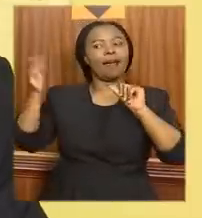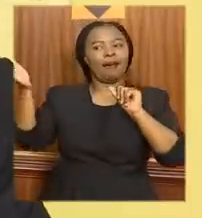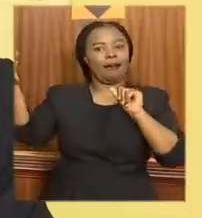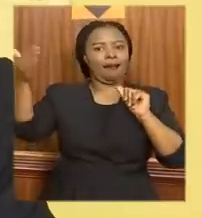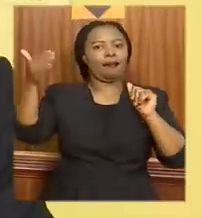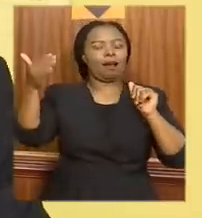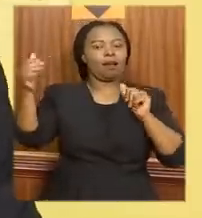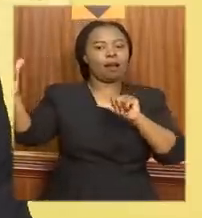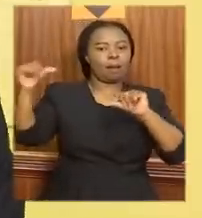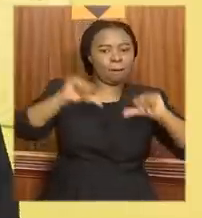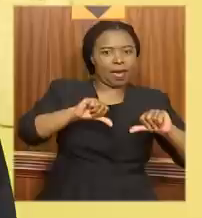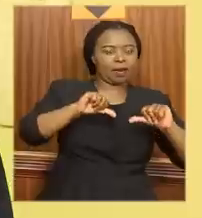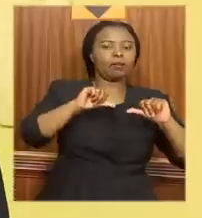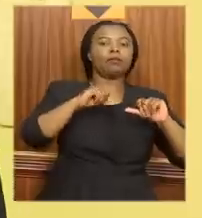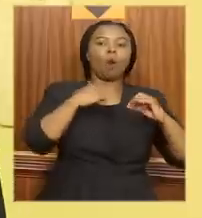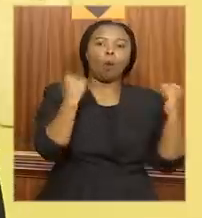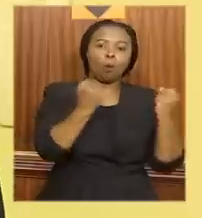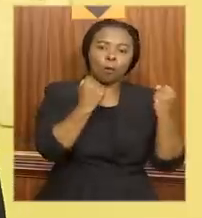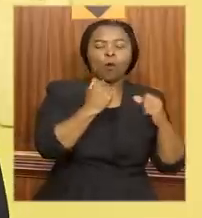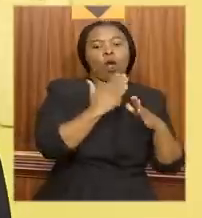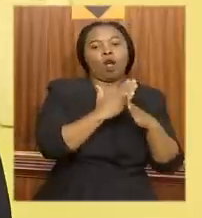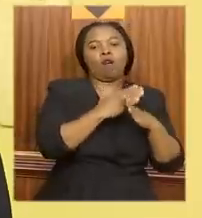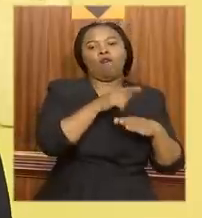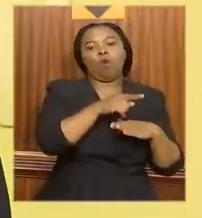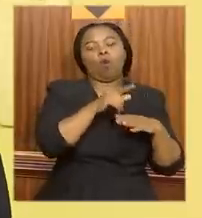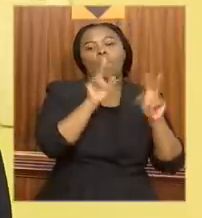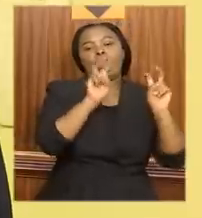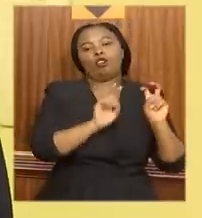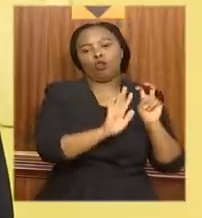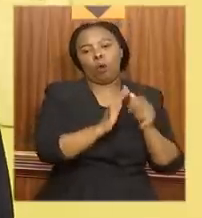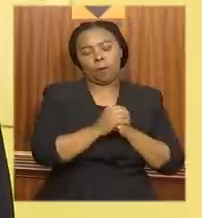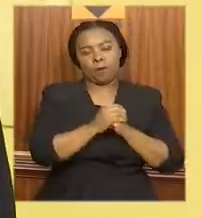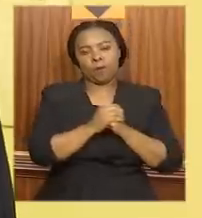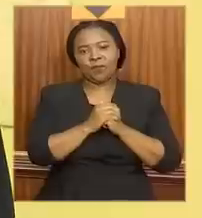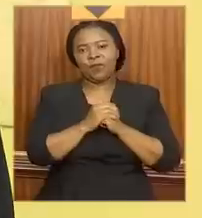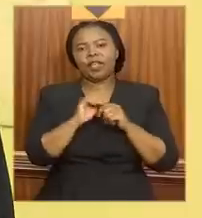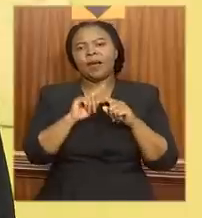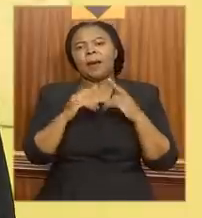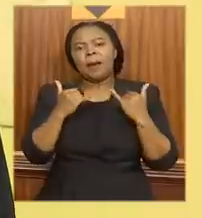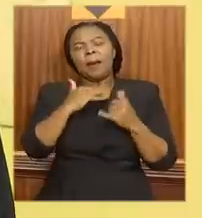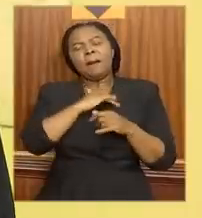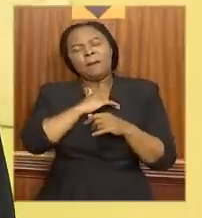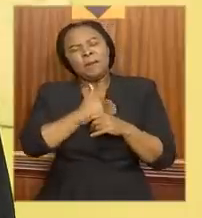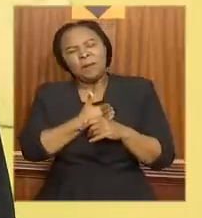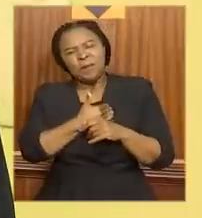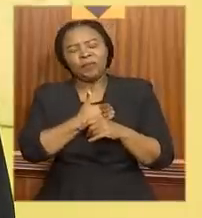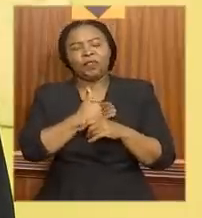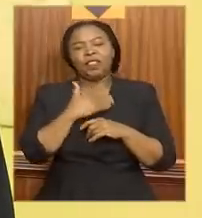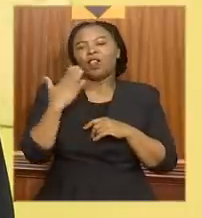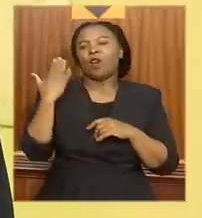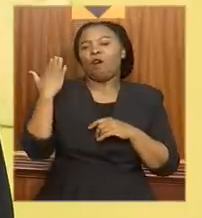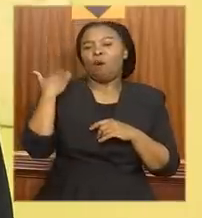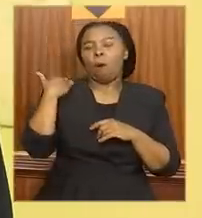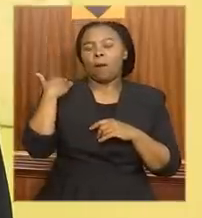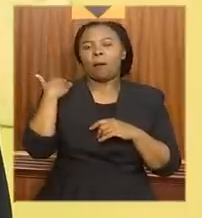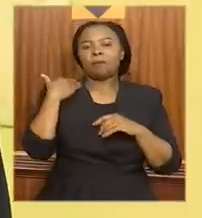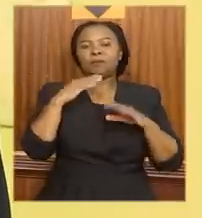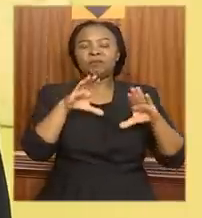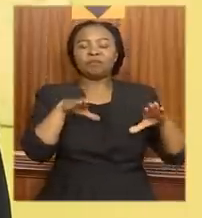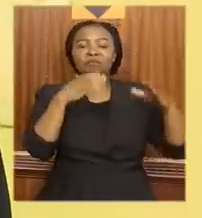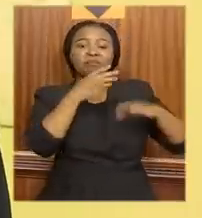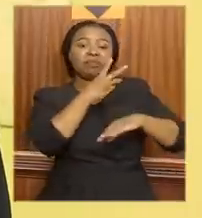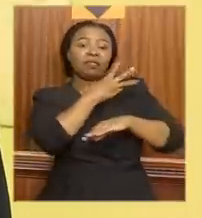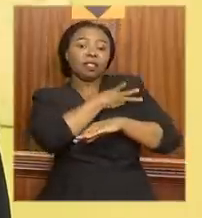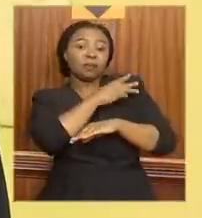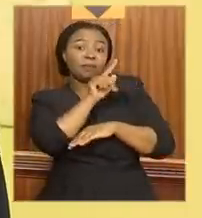heartened by approaches that we have received from former plant managers who had